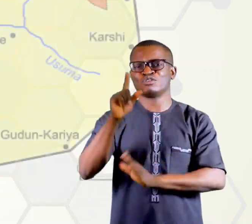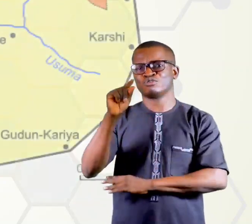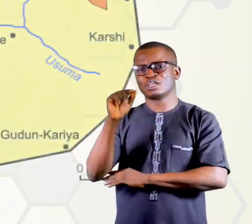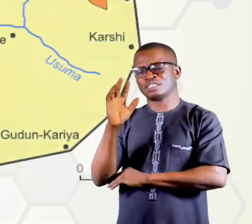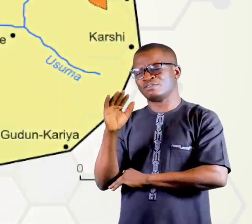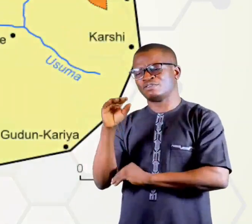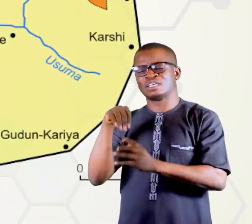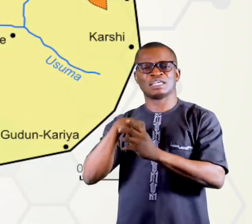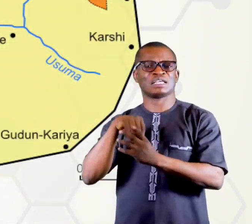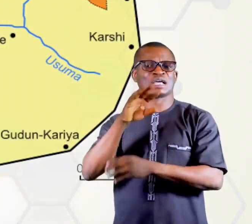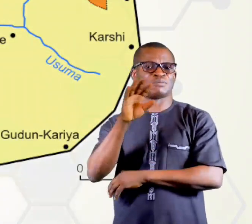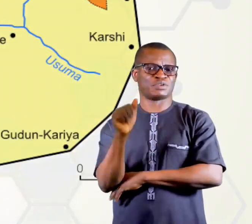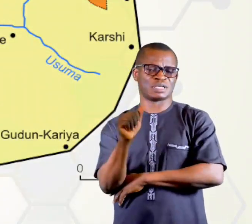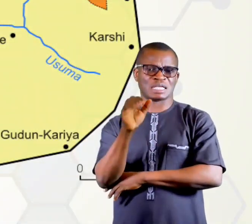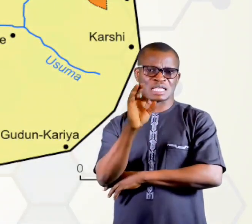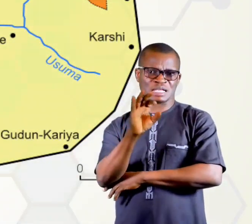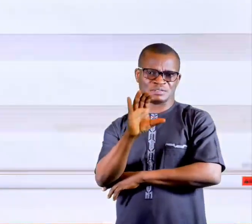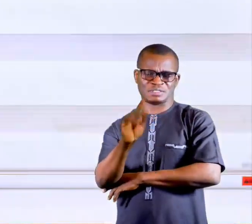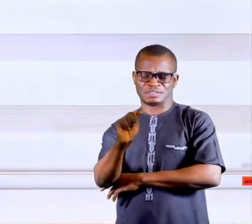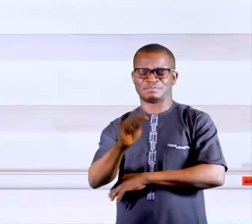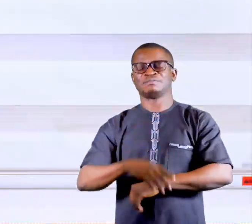the Federal Capital Territory.